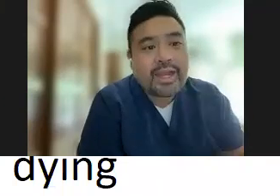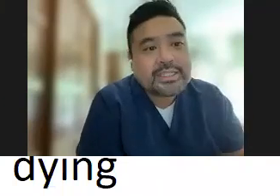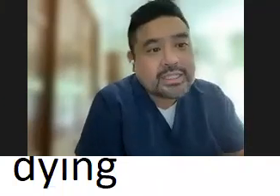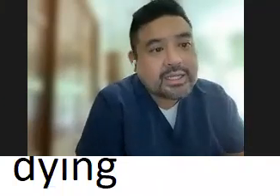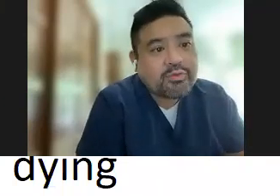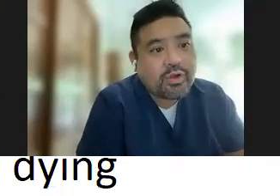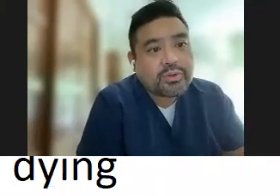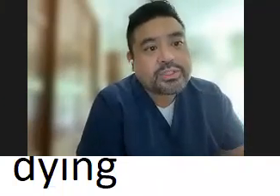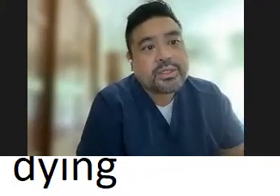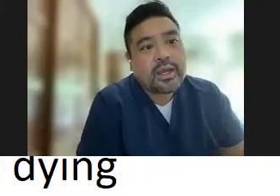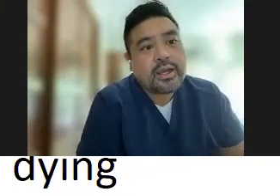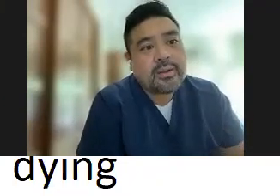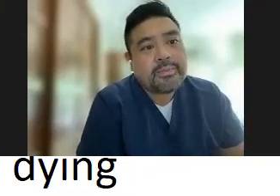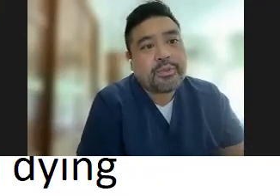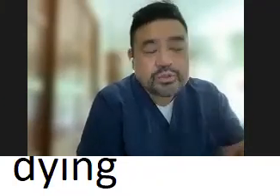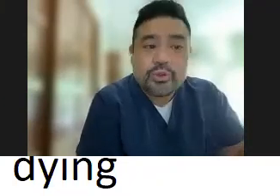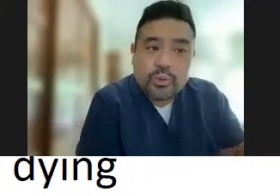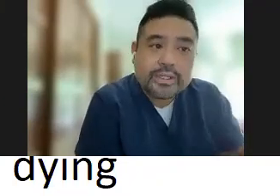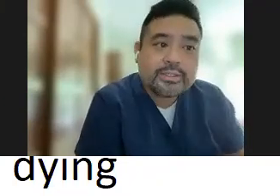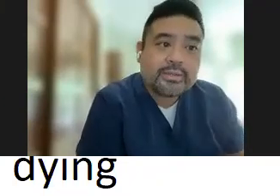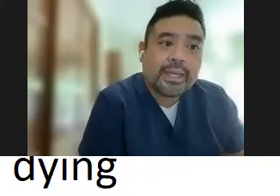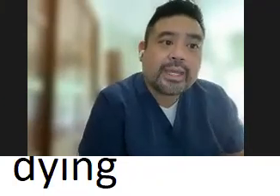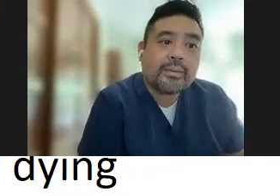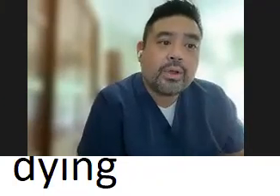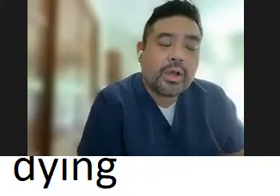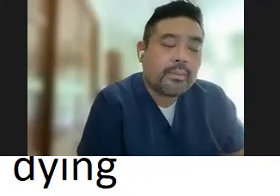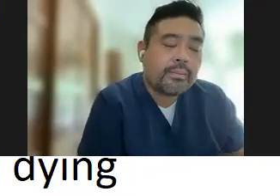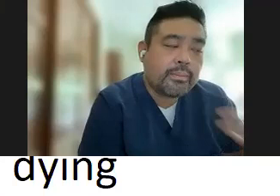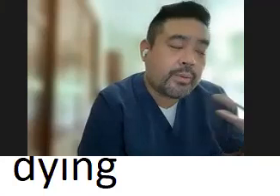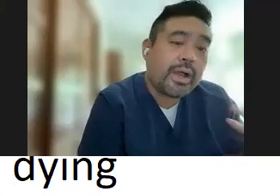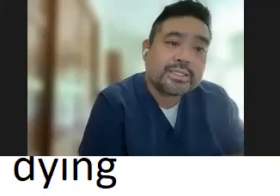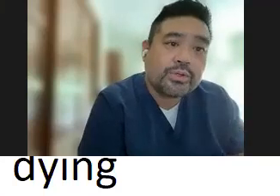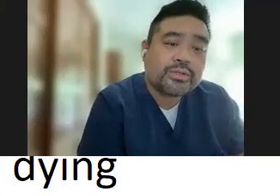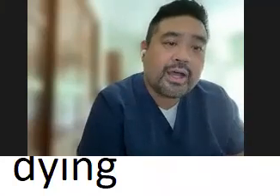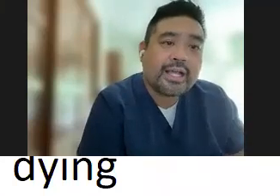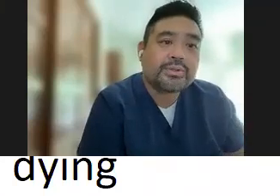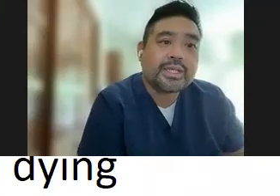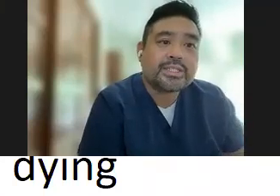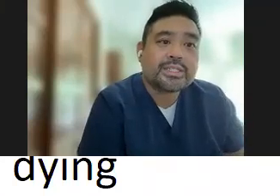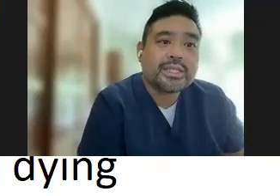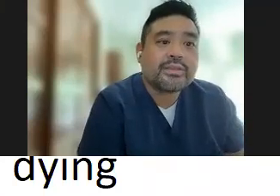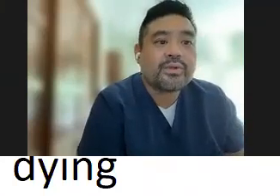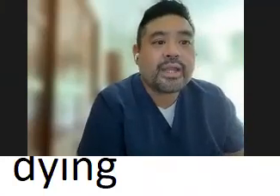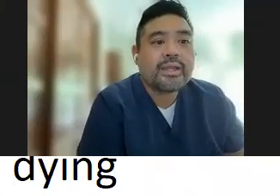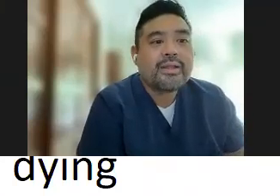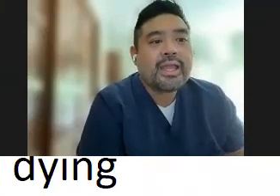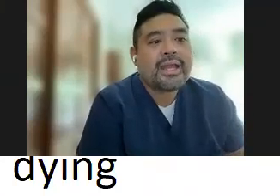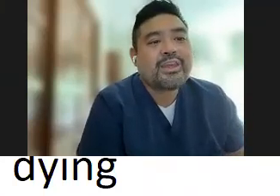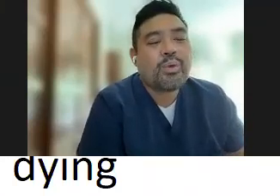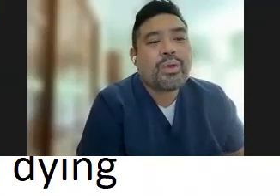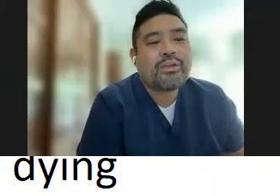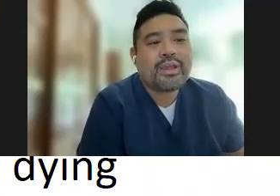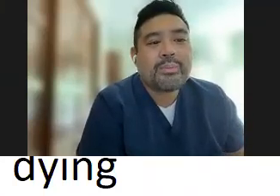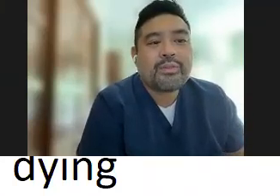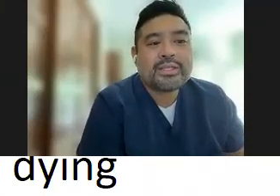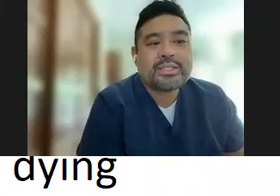are unvaccinated folks, those are the ones comprising most of the hospitalizations and deaths, right? And I think